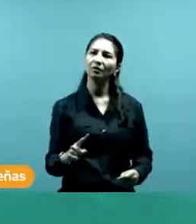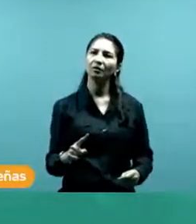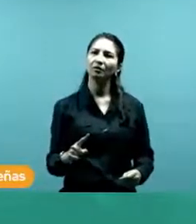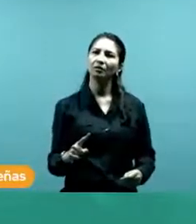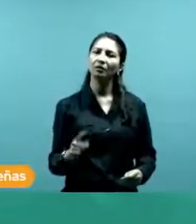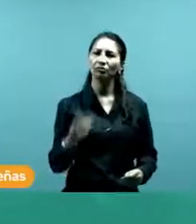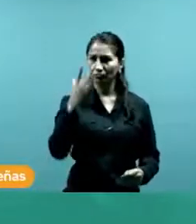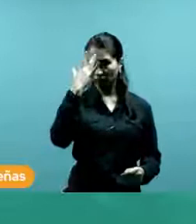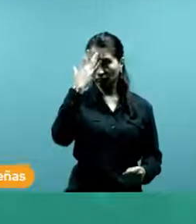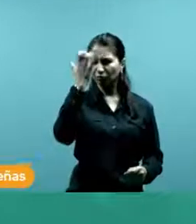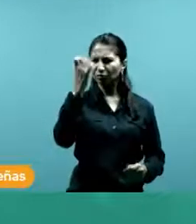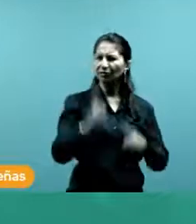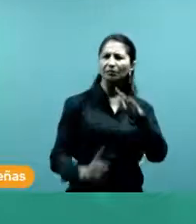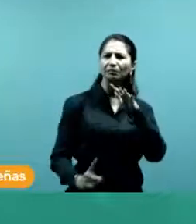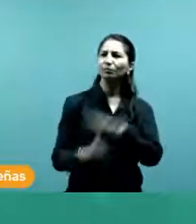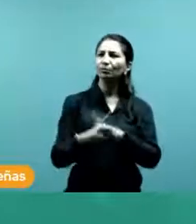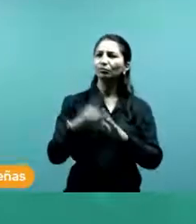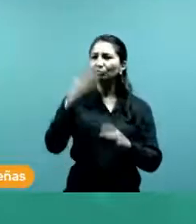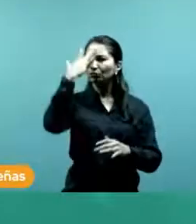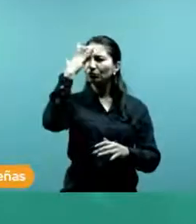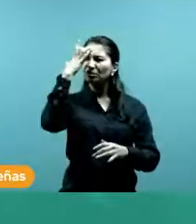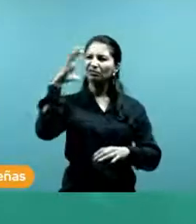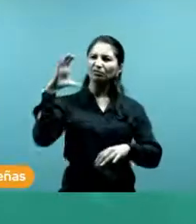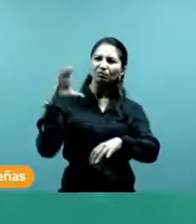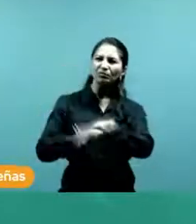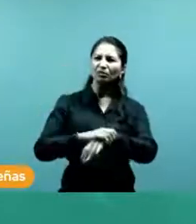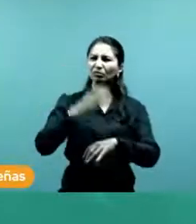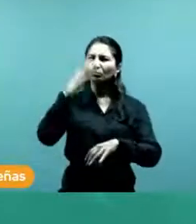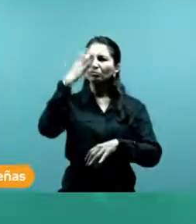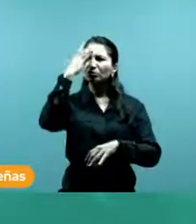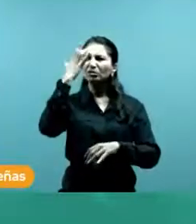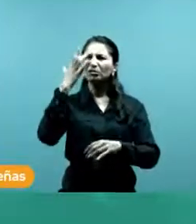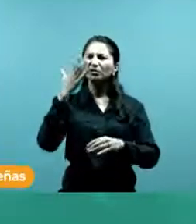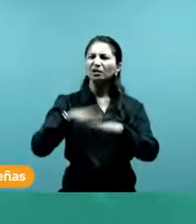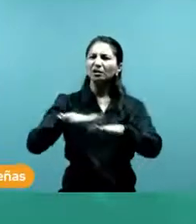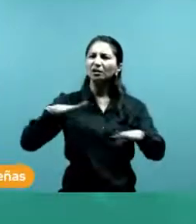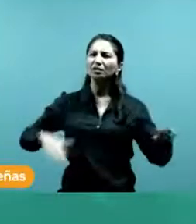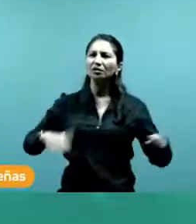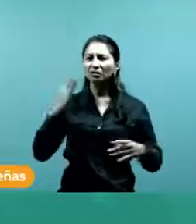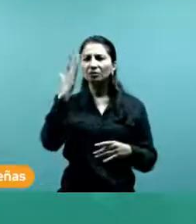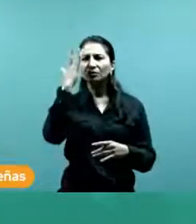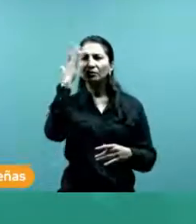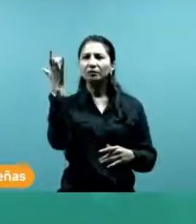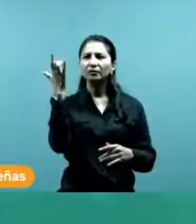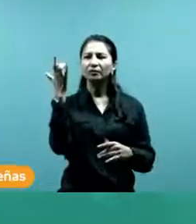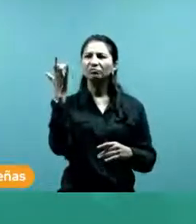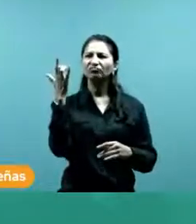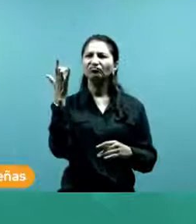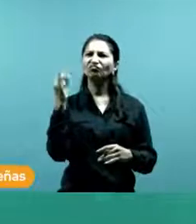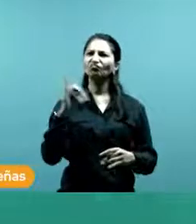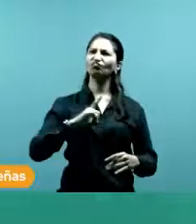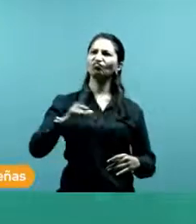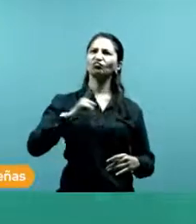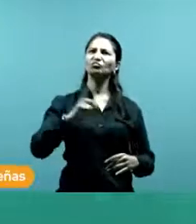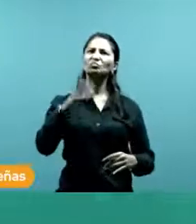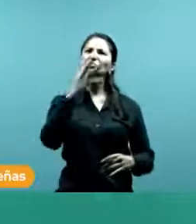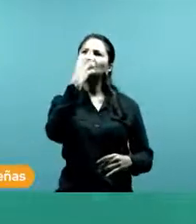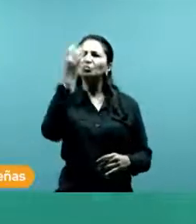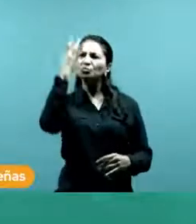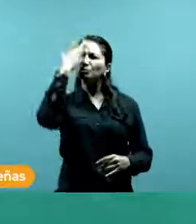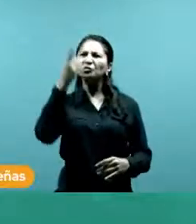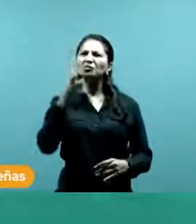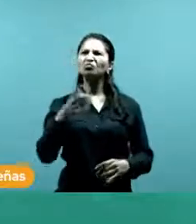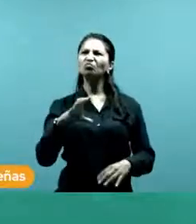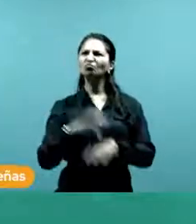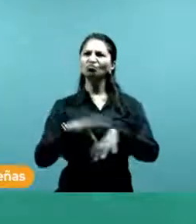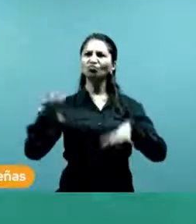the choices and the ideas of people who made this choice to work in the concentration and